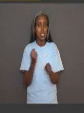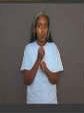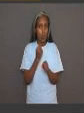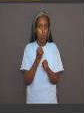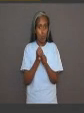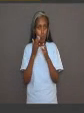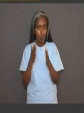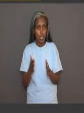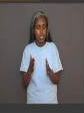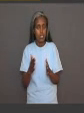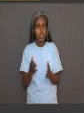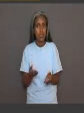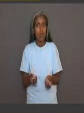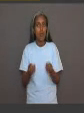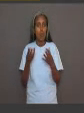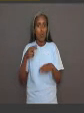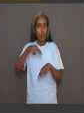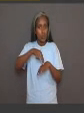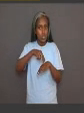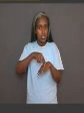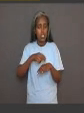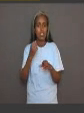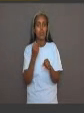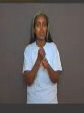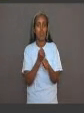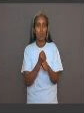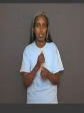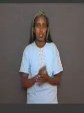were more consistent in their performance.